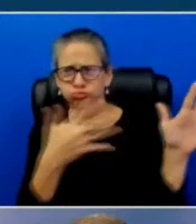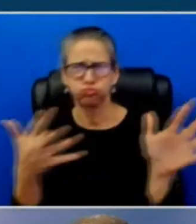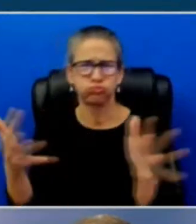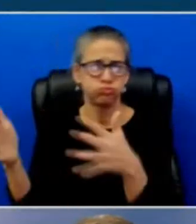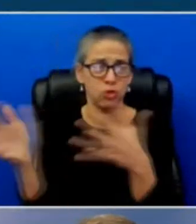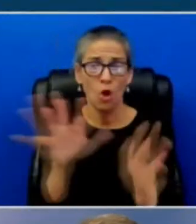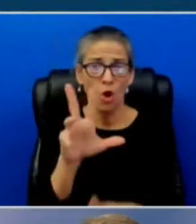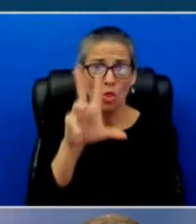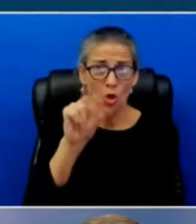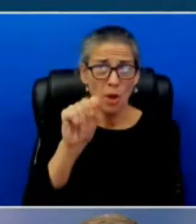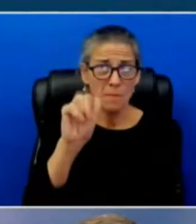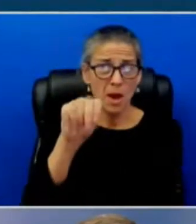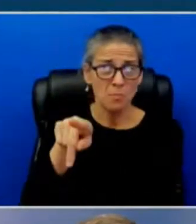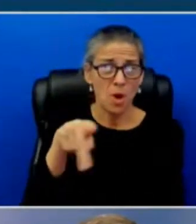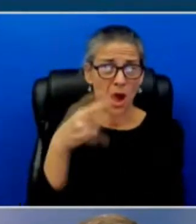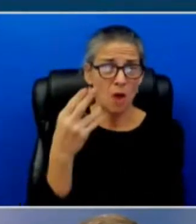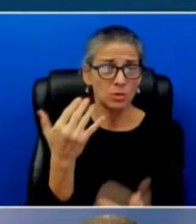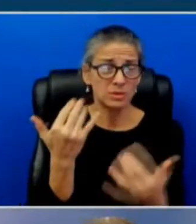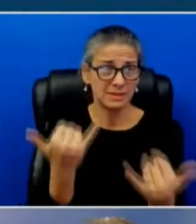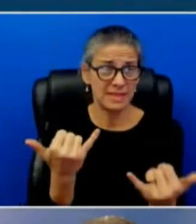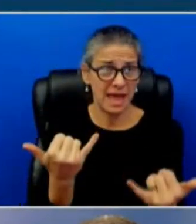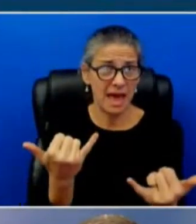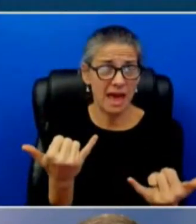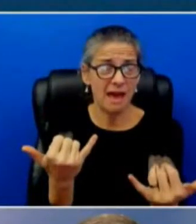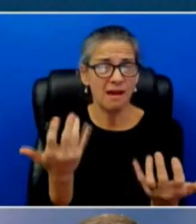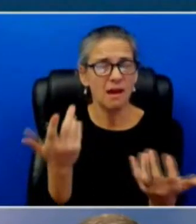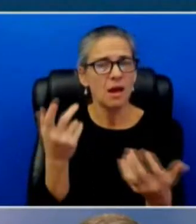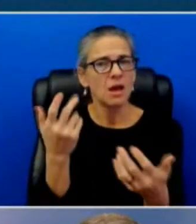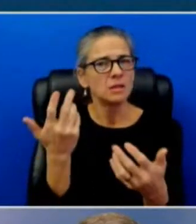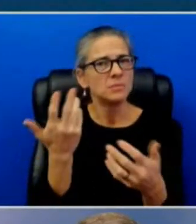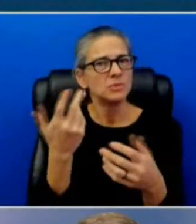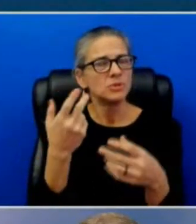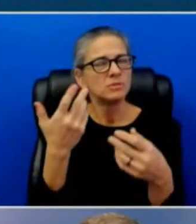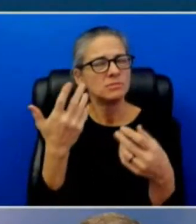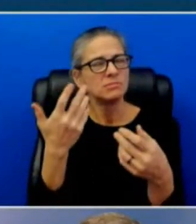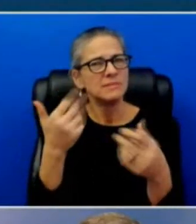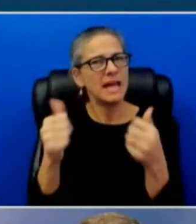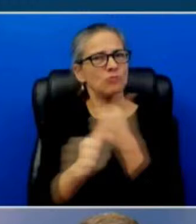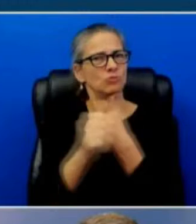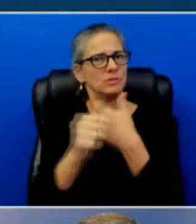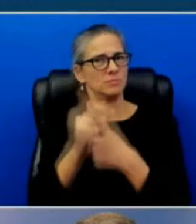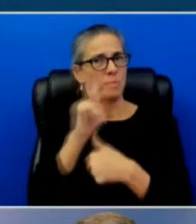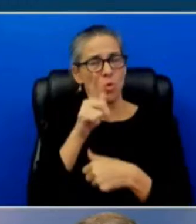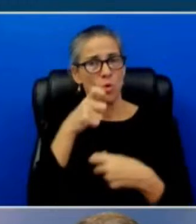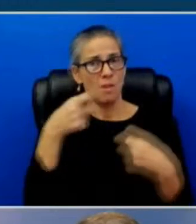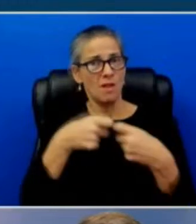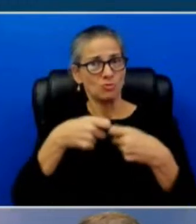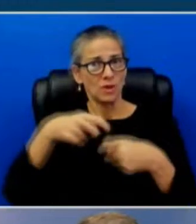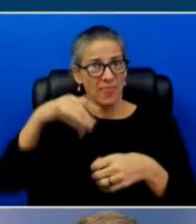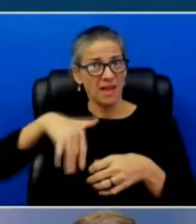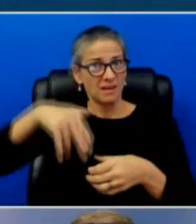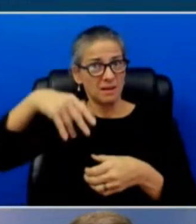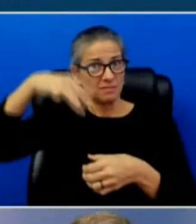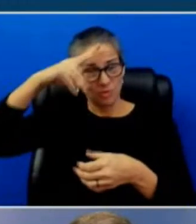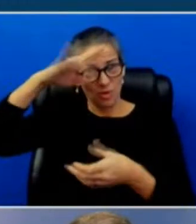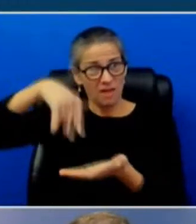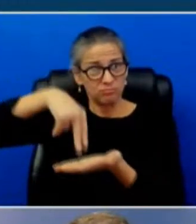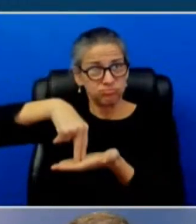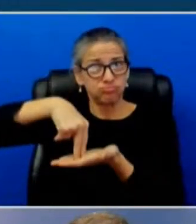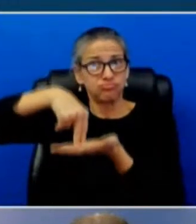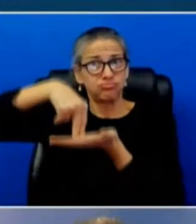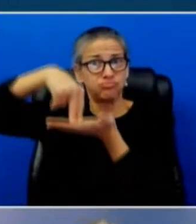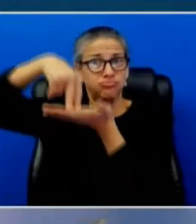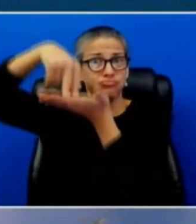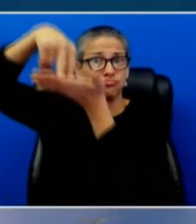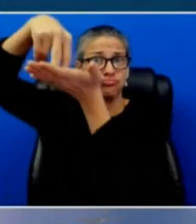for those utility workers to go up in the buckets, and that further complicates their job, especially if there are